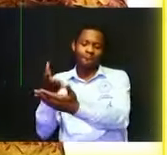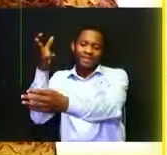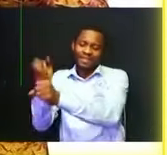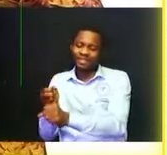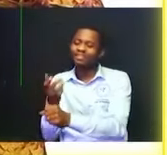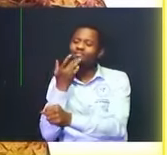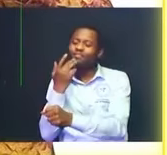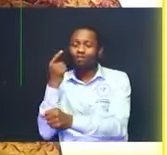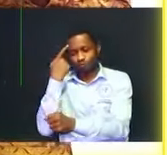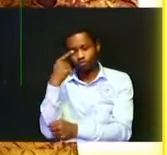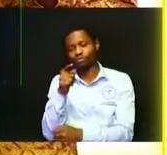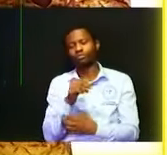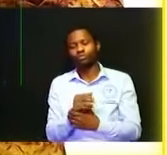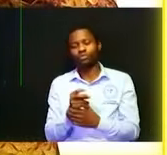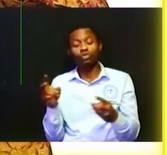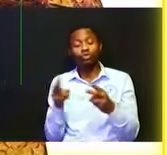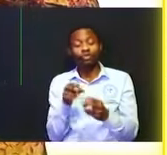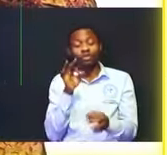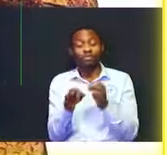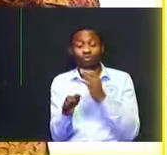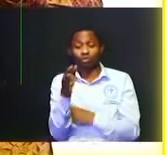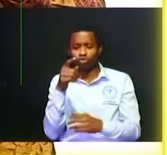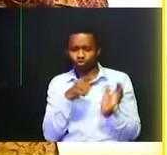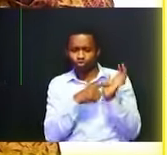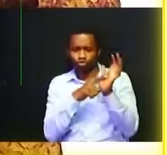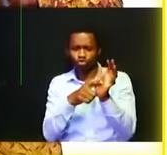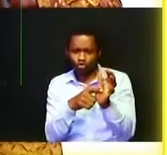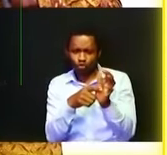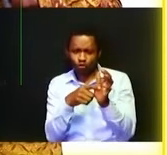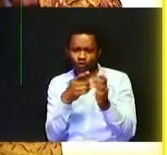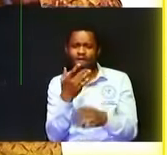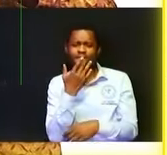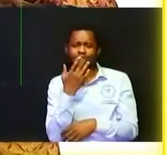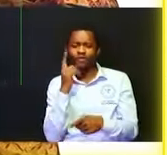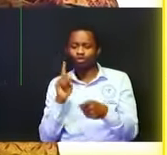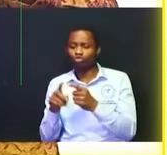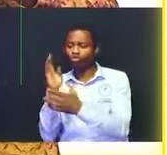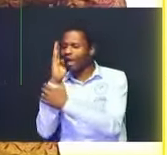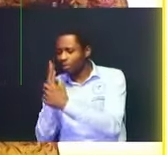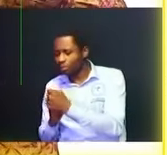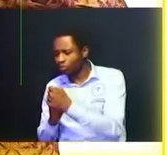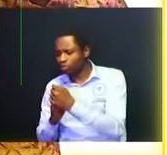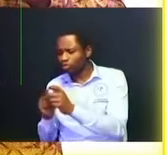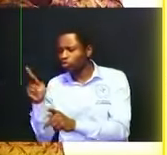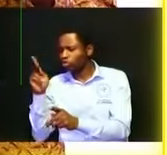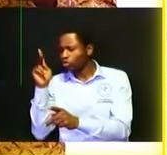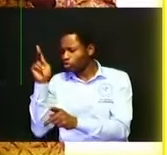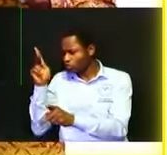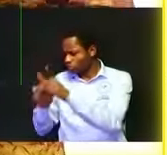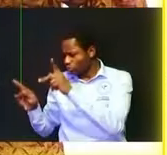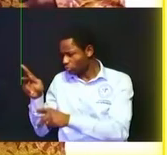Now, if God shows favor to the humble, human beings will show favor to you.